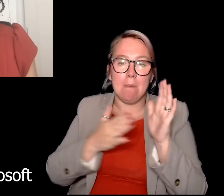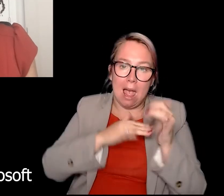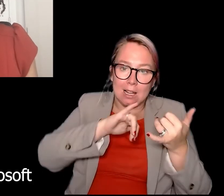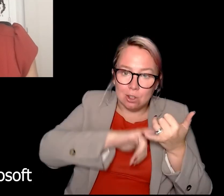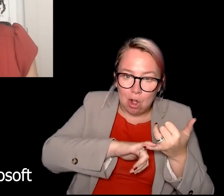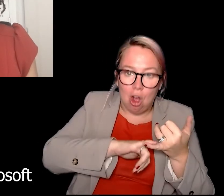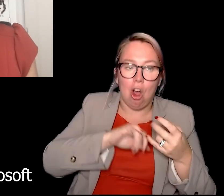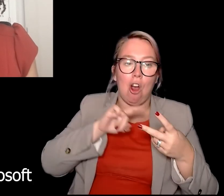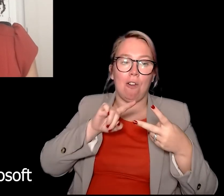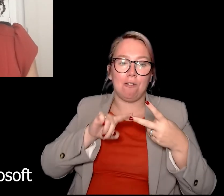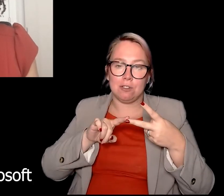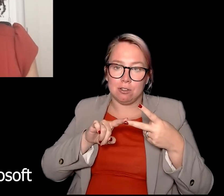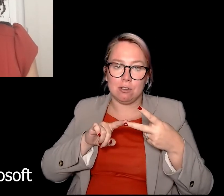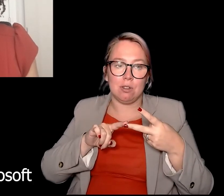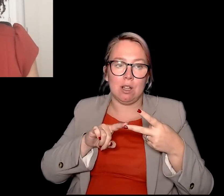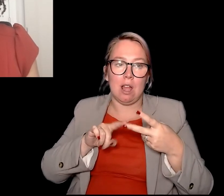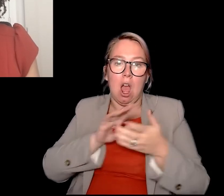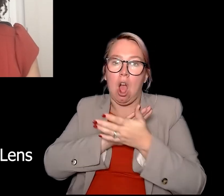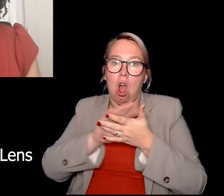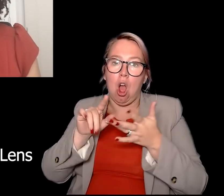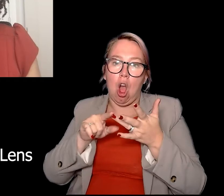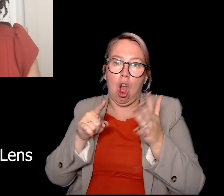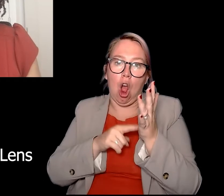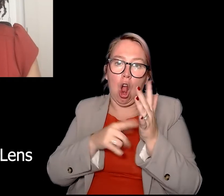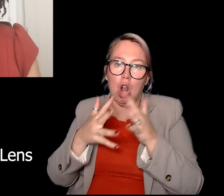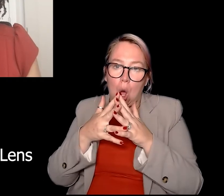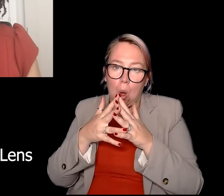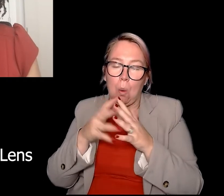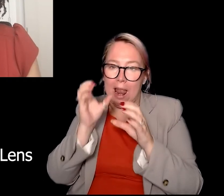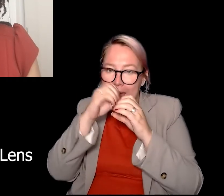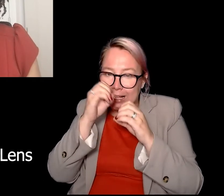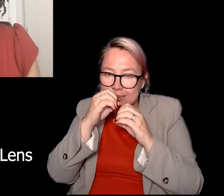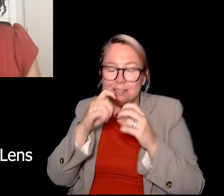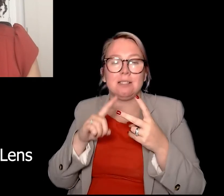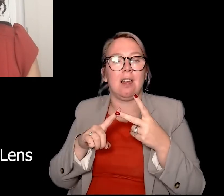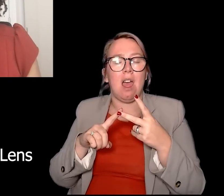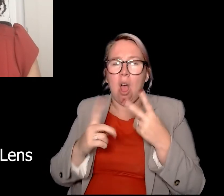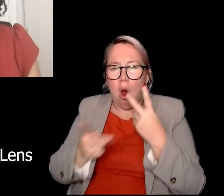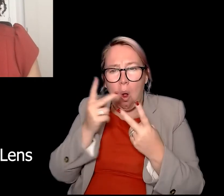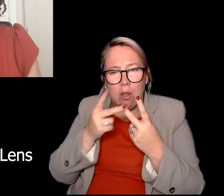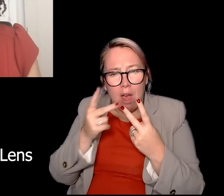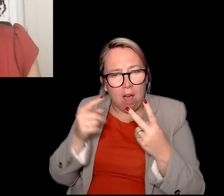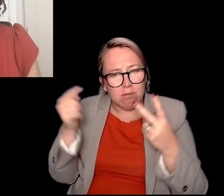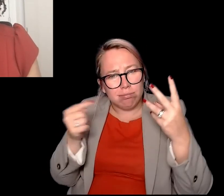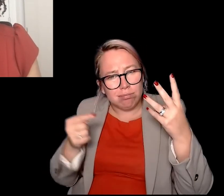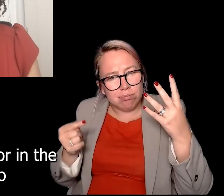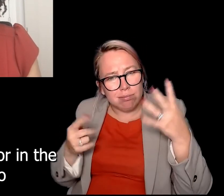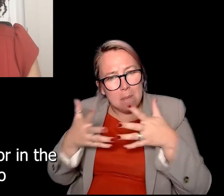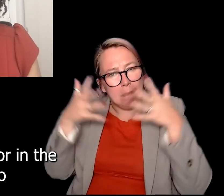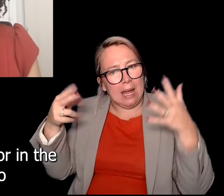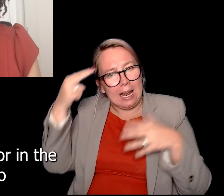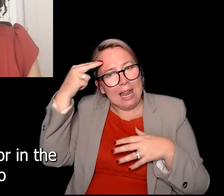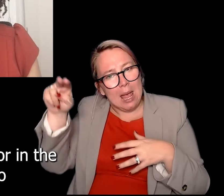we've mentioned obviously I suppose Microsoft and by virtue I suppose HoloLens and Xbox.